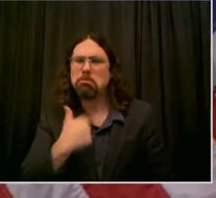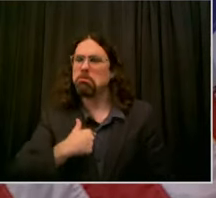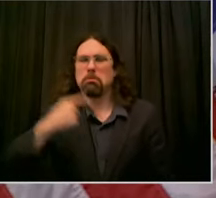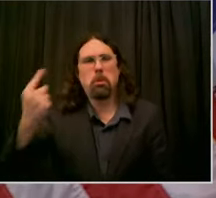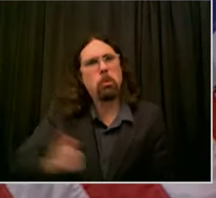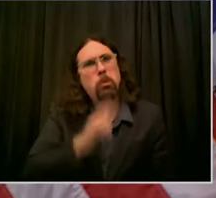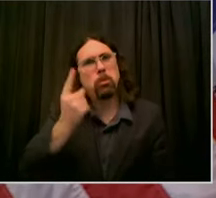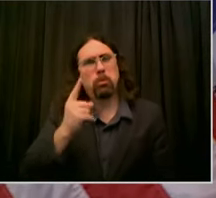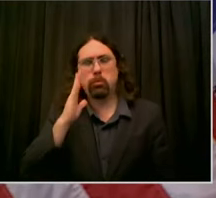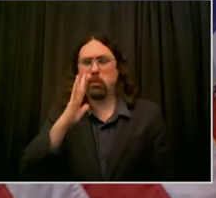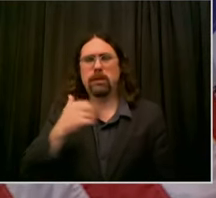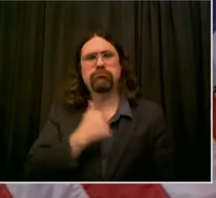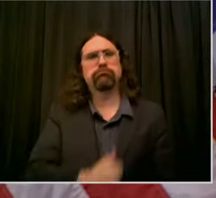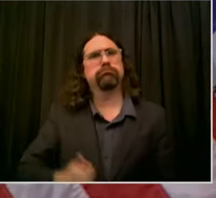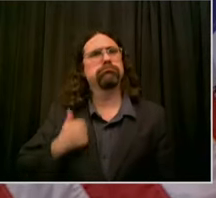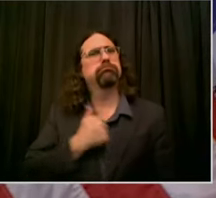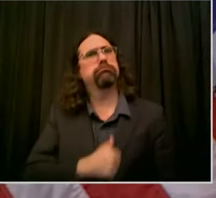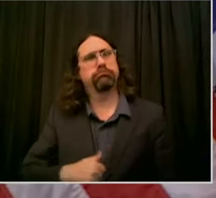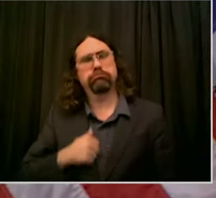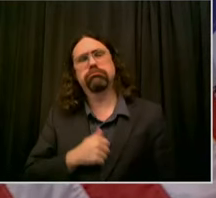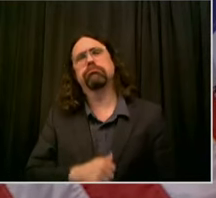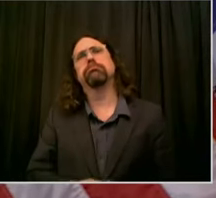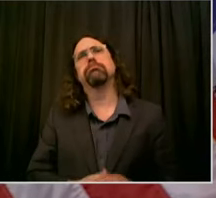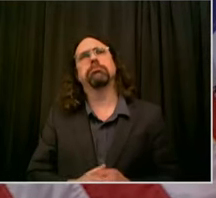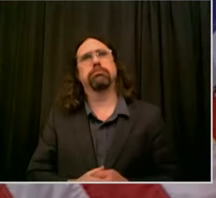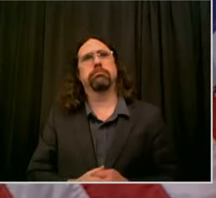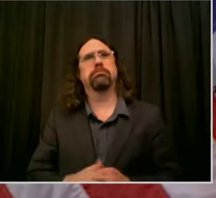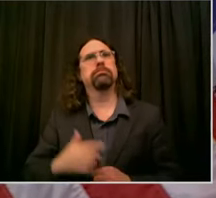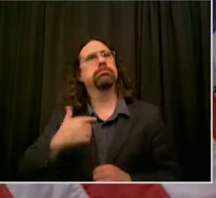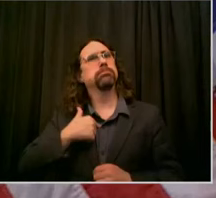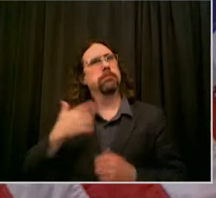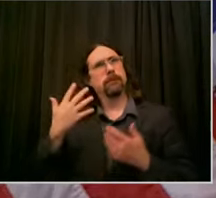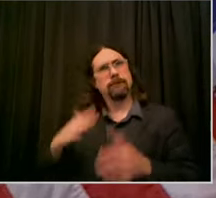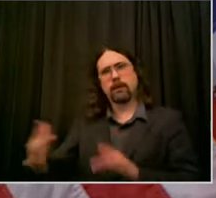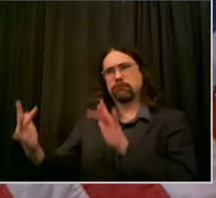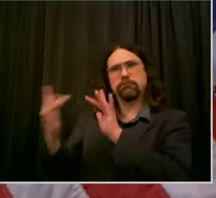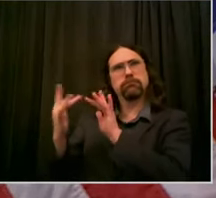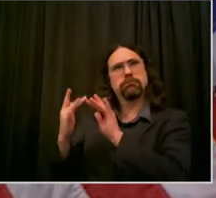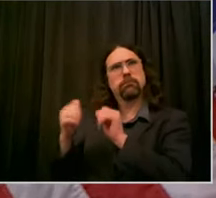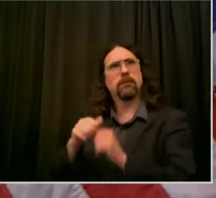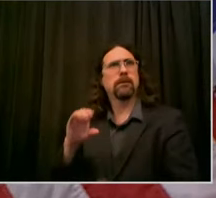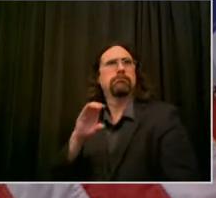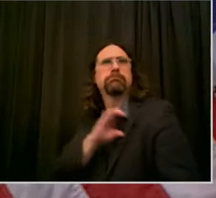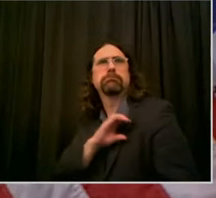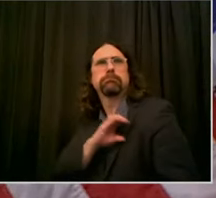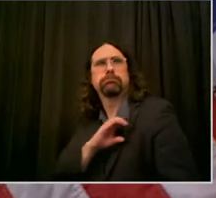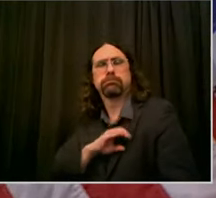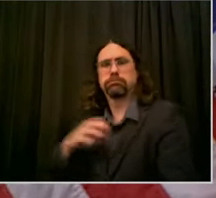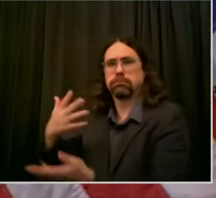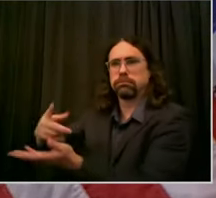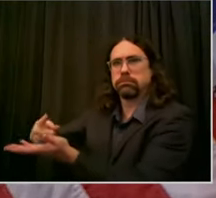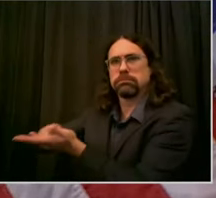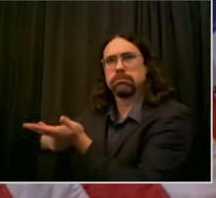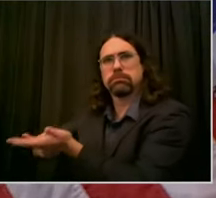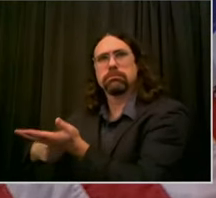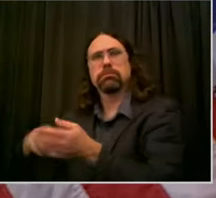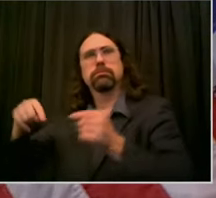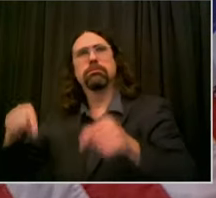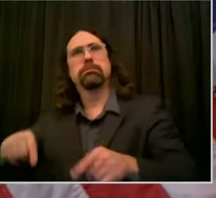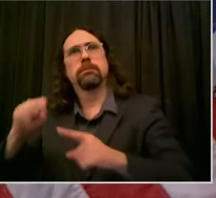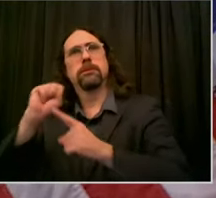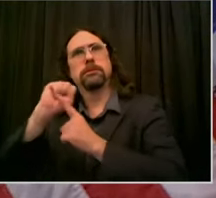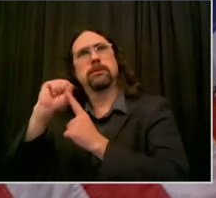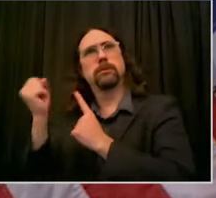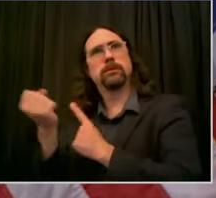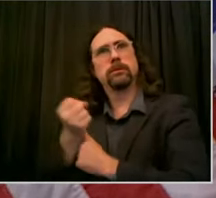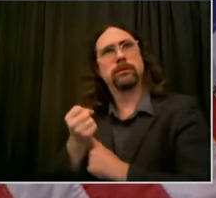There's also a formal investigation process by the Internal Affairs Bureau. There's a formal disciplinary process with due process. But I